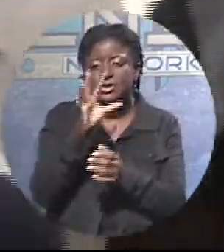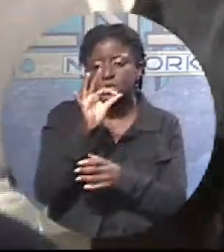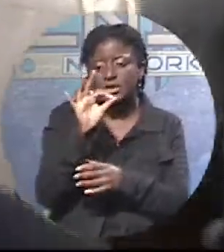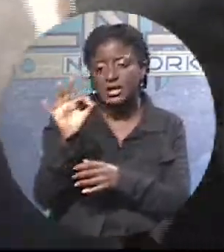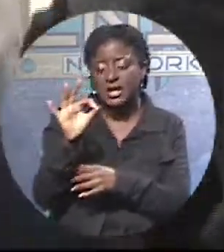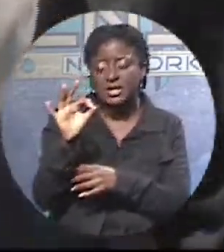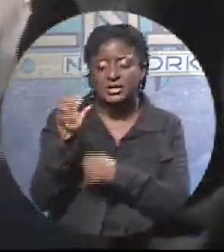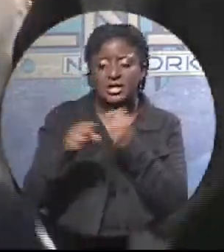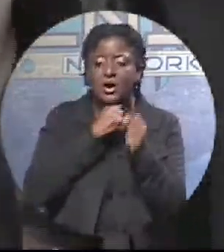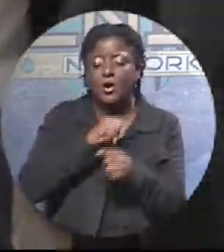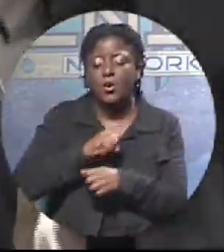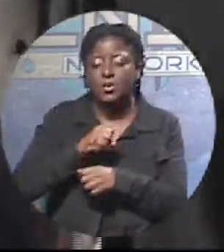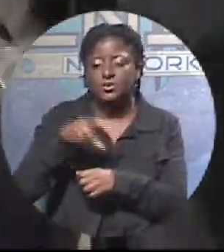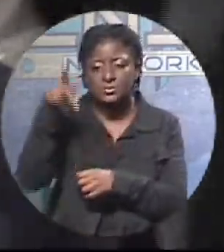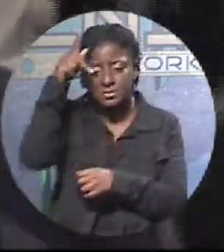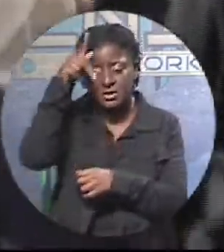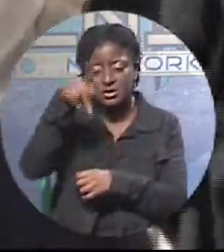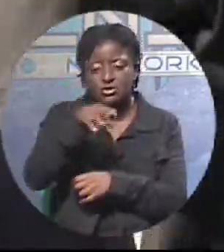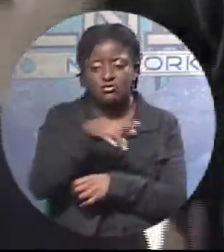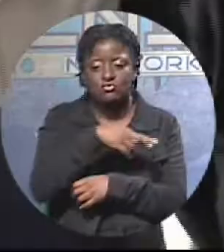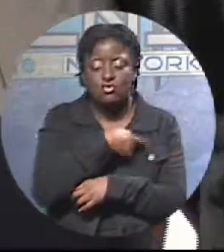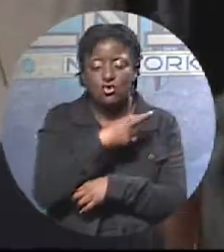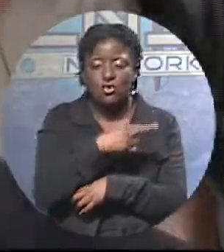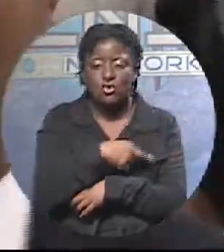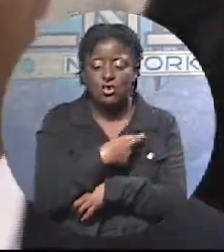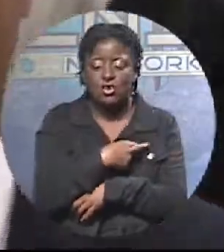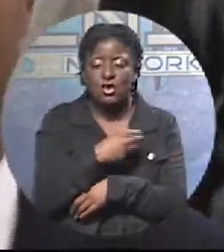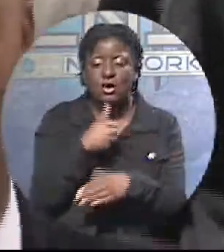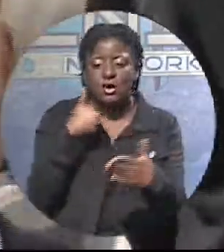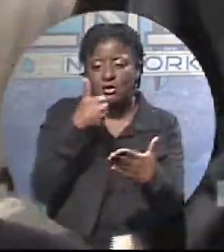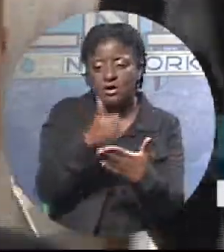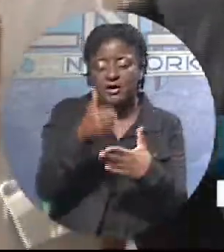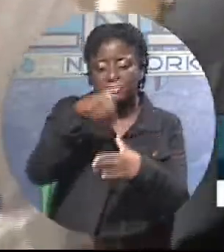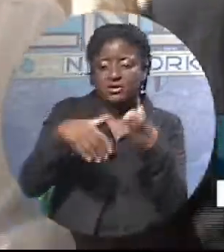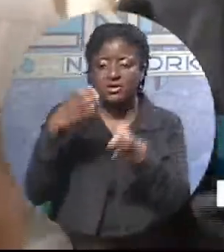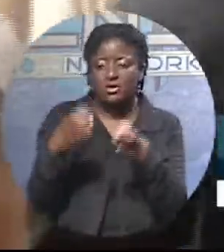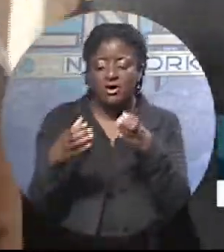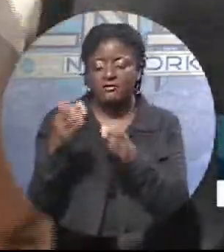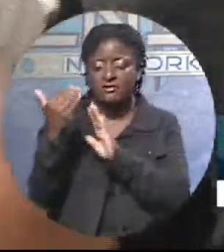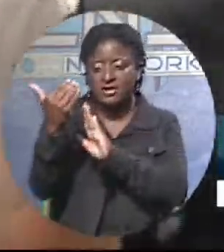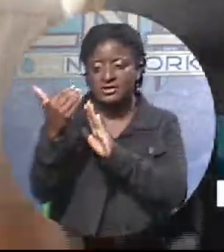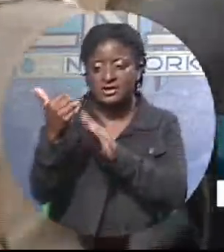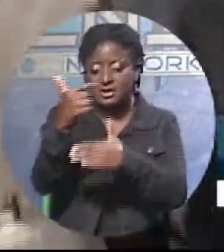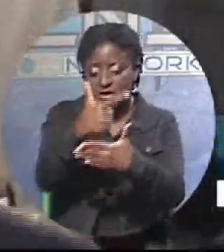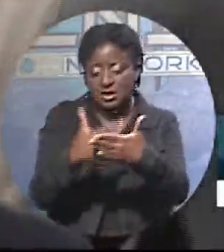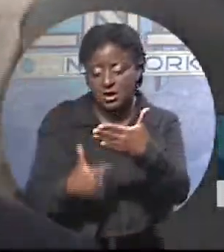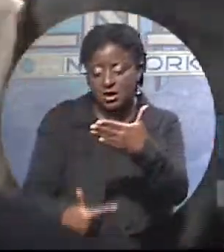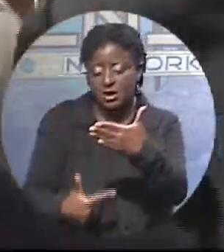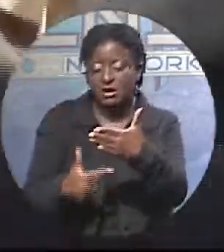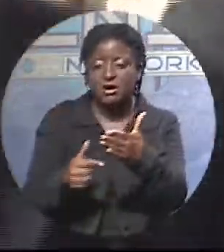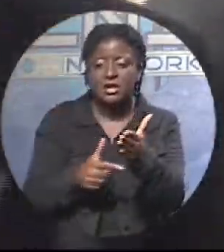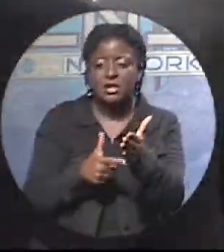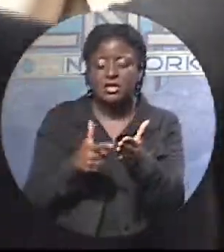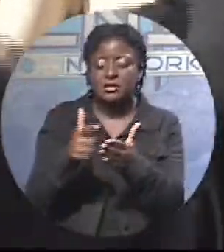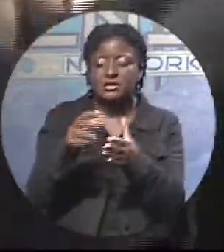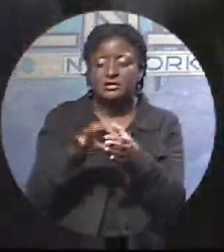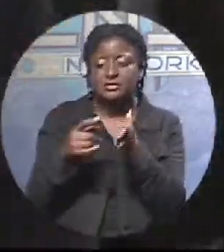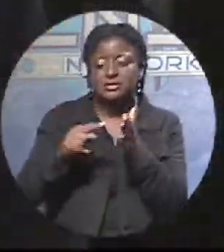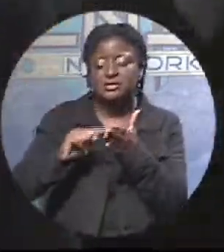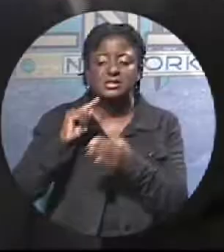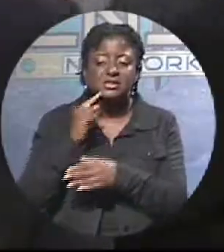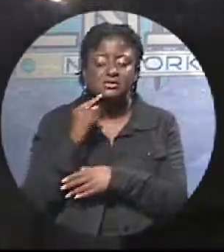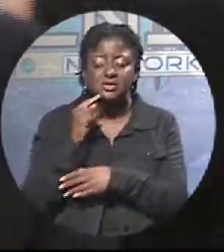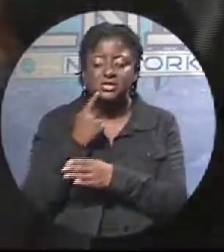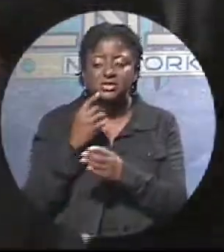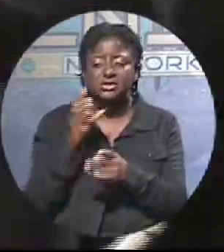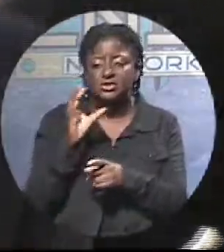Bernard Road resident Peter Roll arrived at court to face a laundry list of serious charges in connection with that horrific drive-by